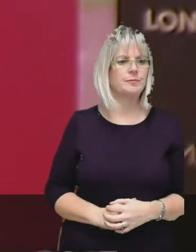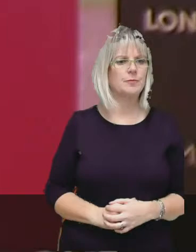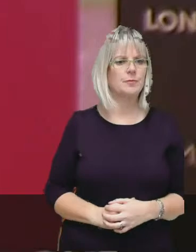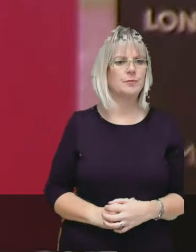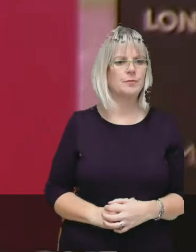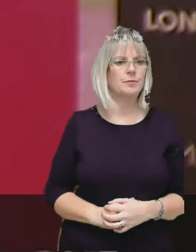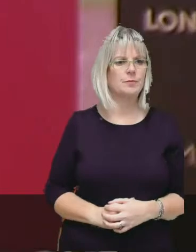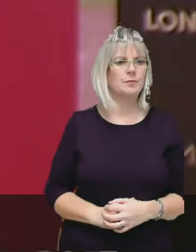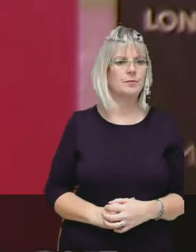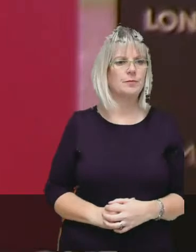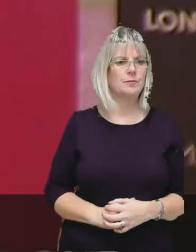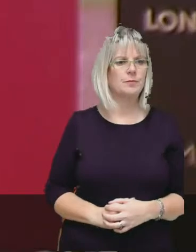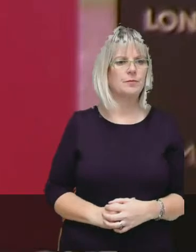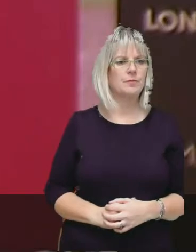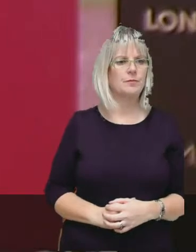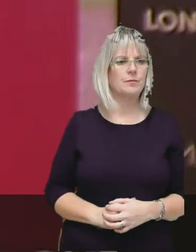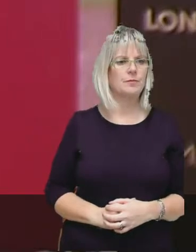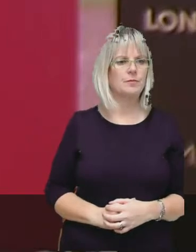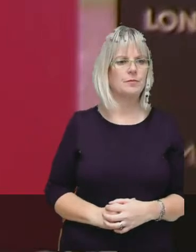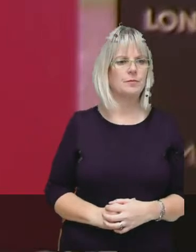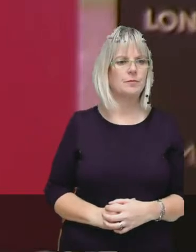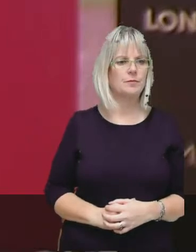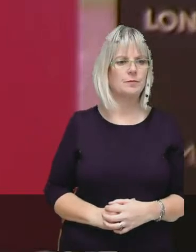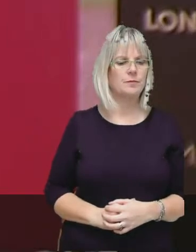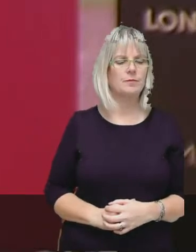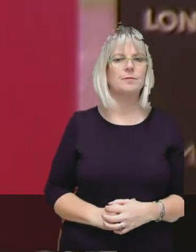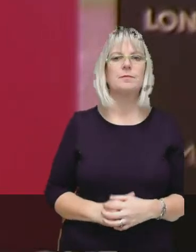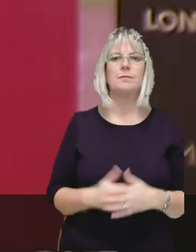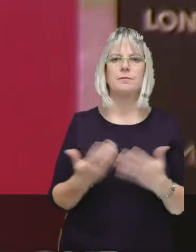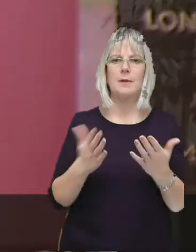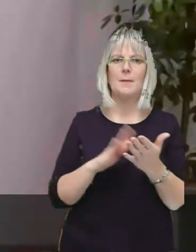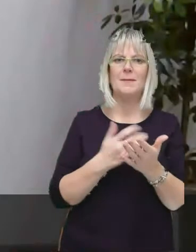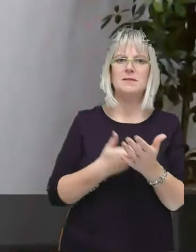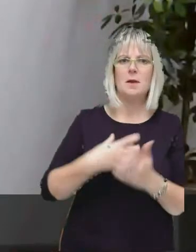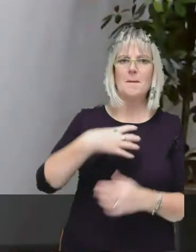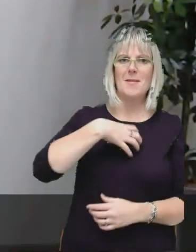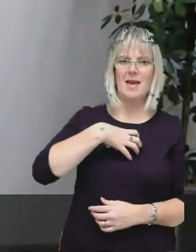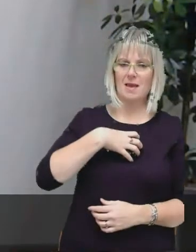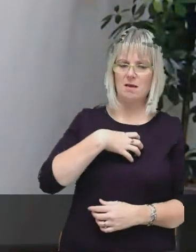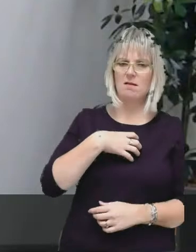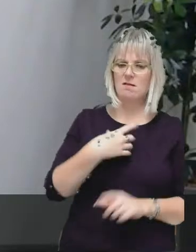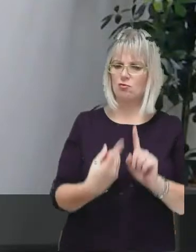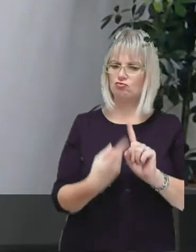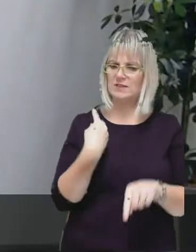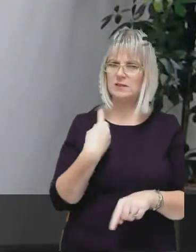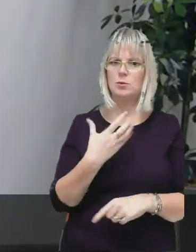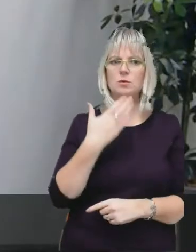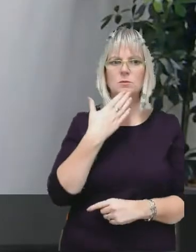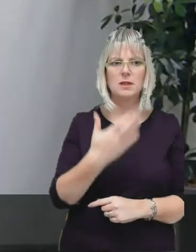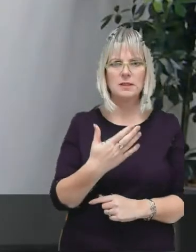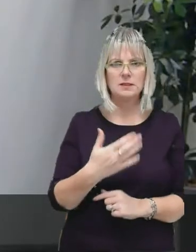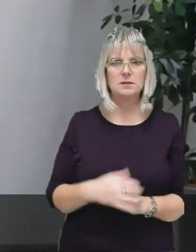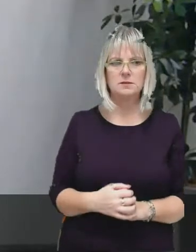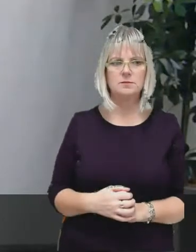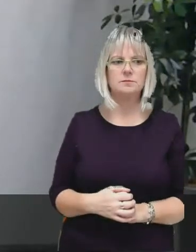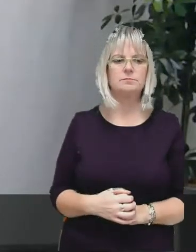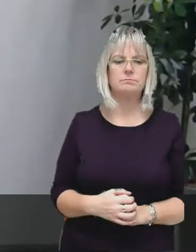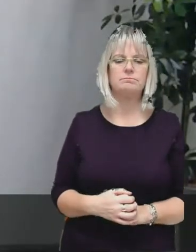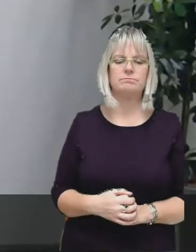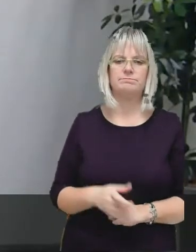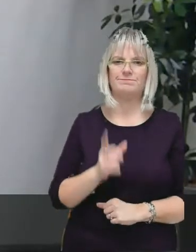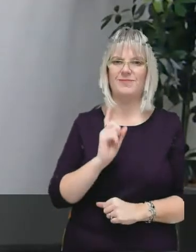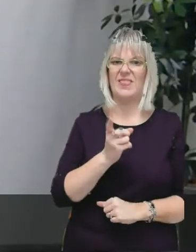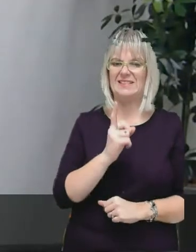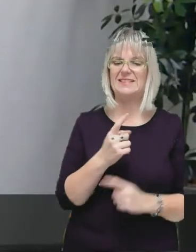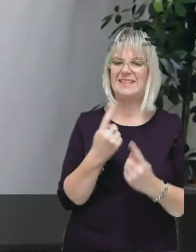Mr. Mayor, if you want to respond to this, please. Well, thank you for that question. It's an issue that's dear to my heart. So the